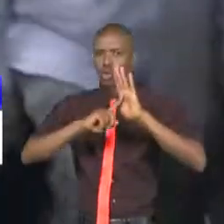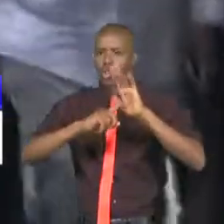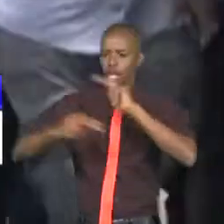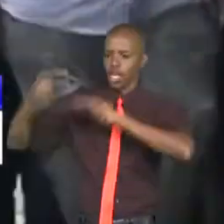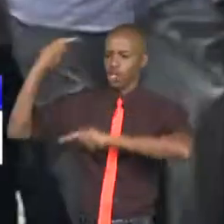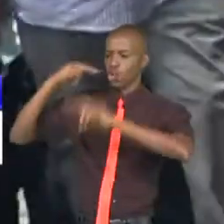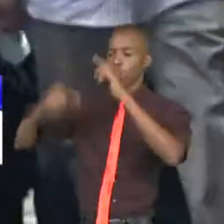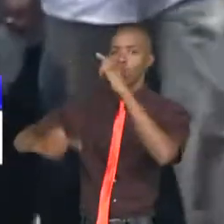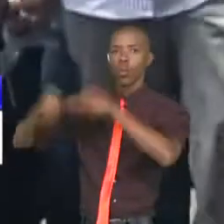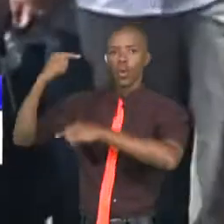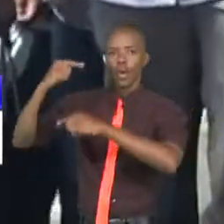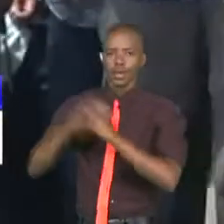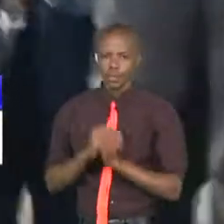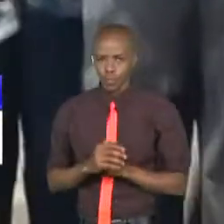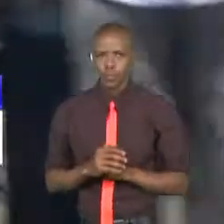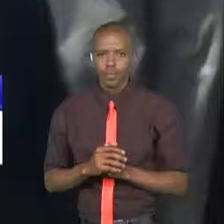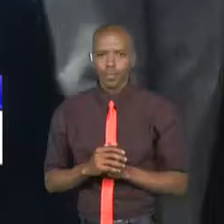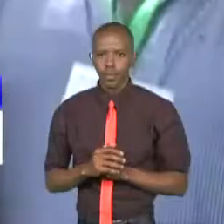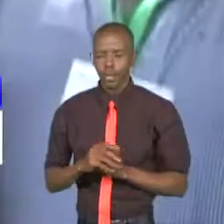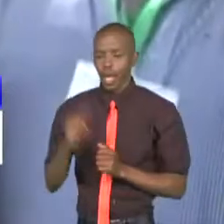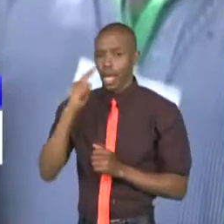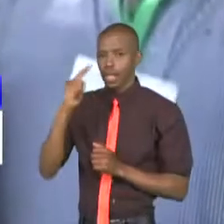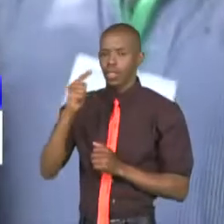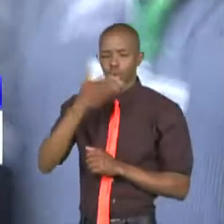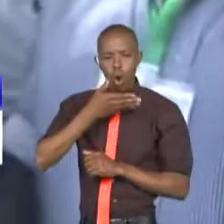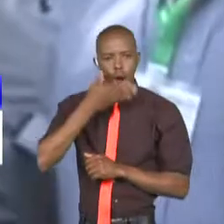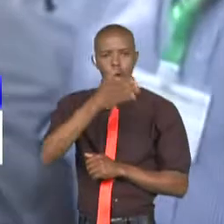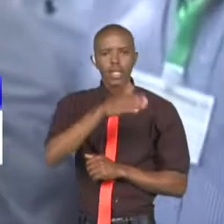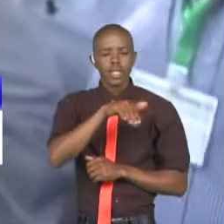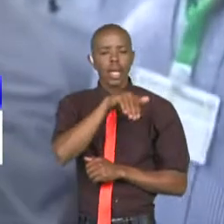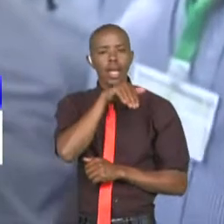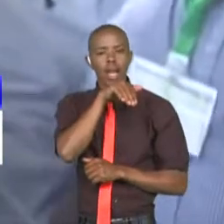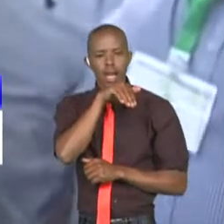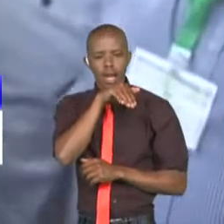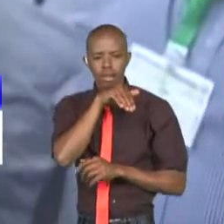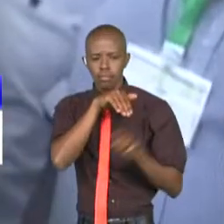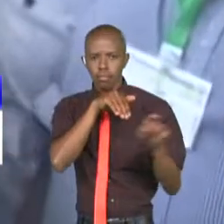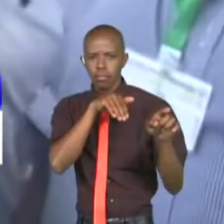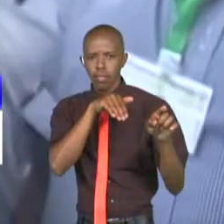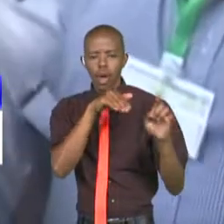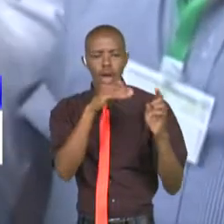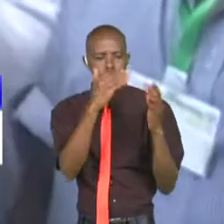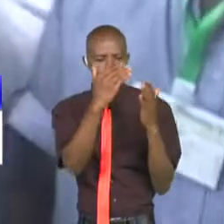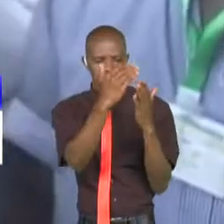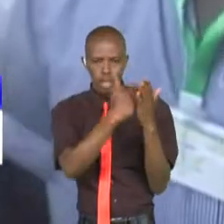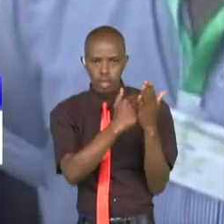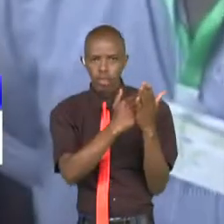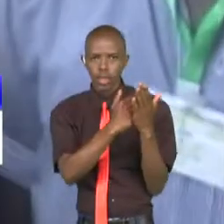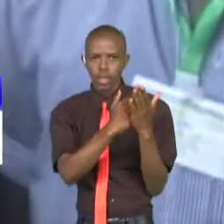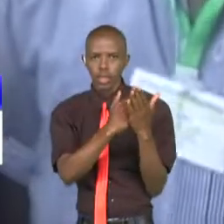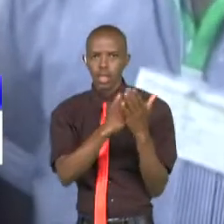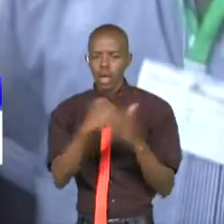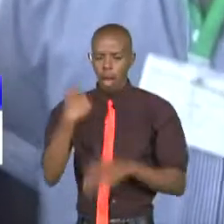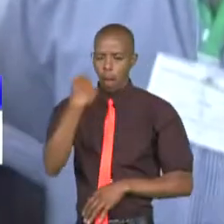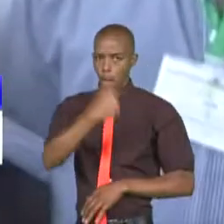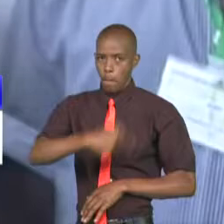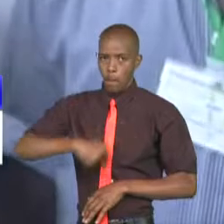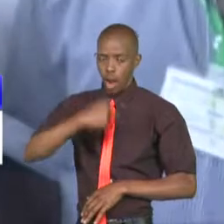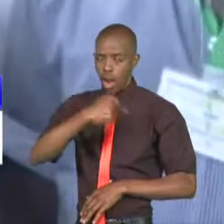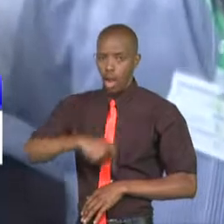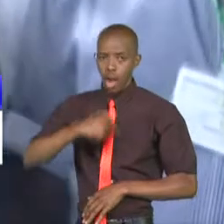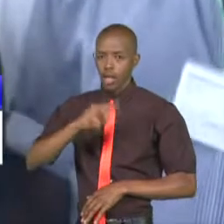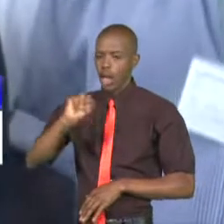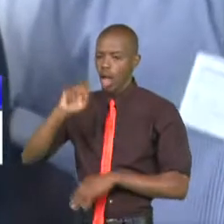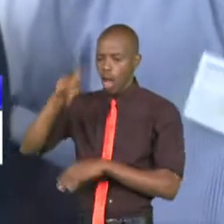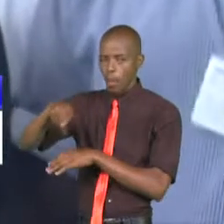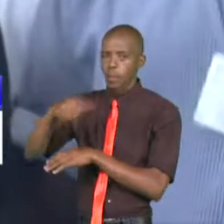historic win. In what seemed to be a reply to ODM party leader Raila Odinga's sentiments, outspoken Malindi Member of Parliament Aisha